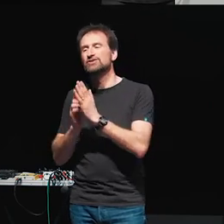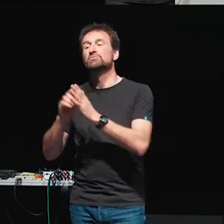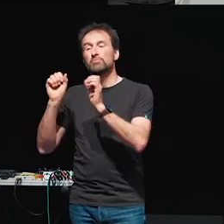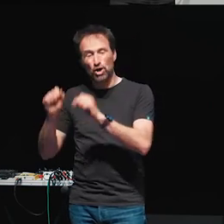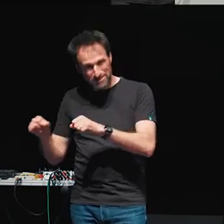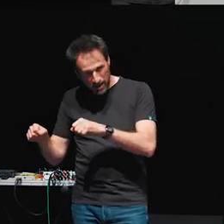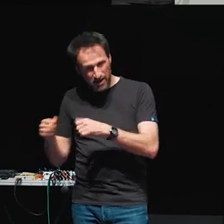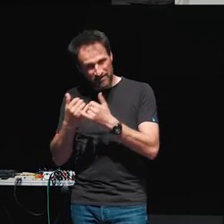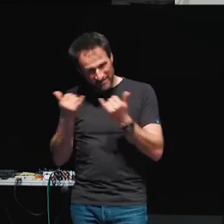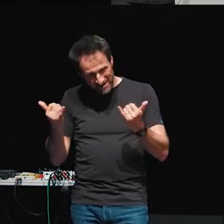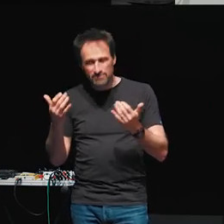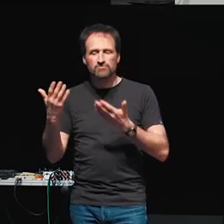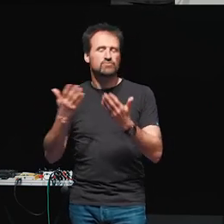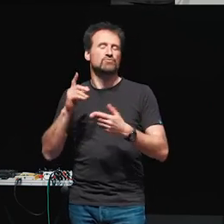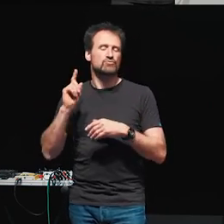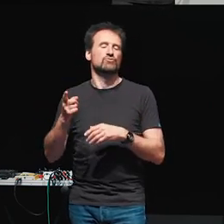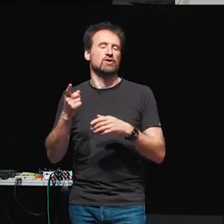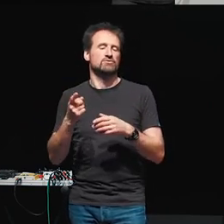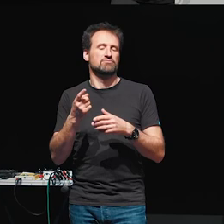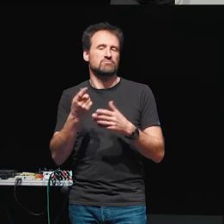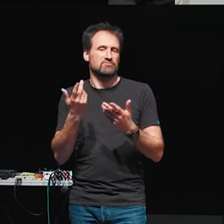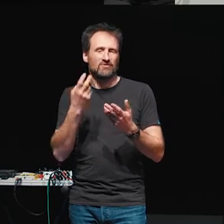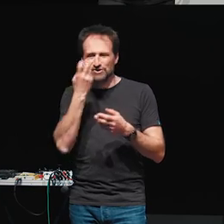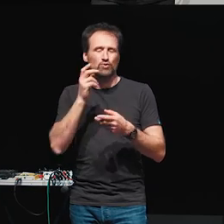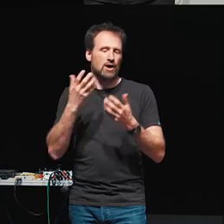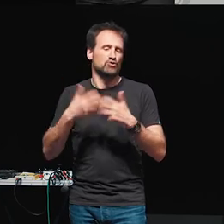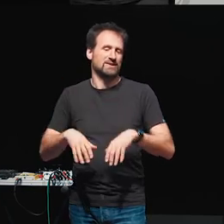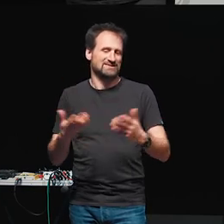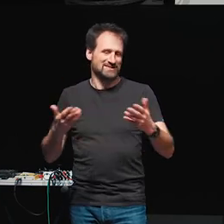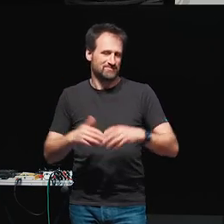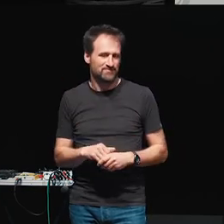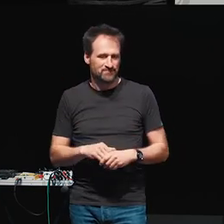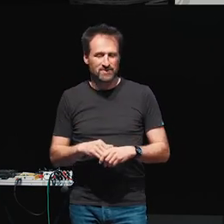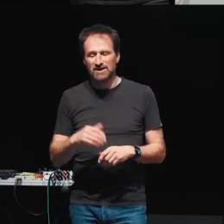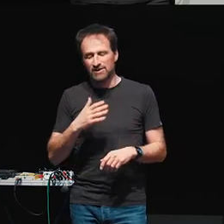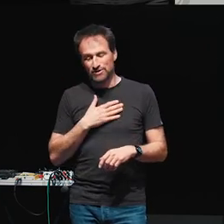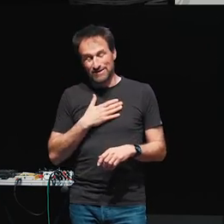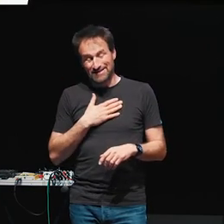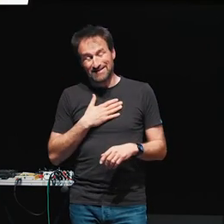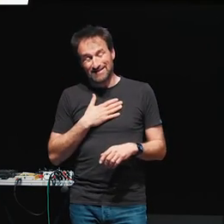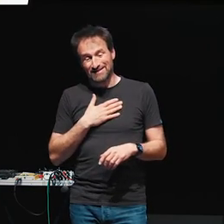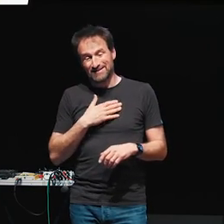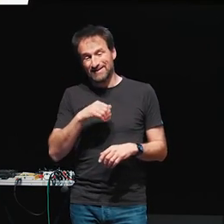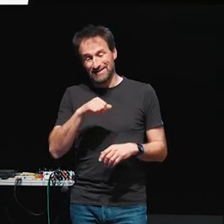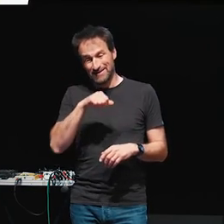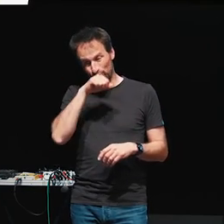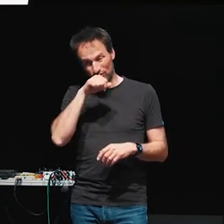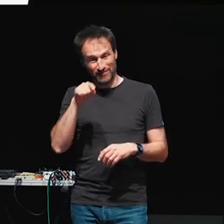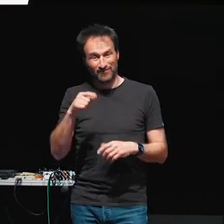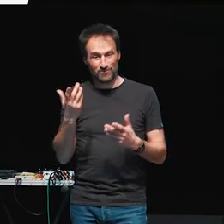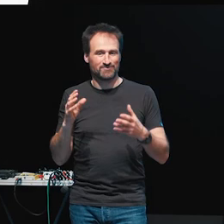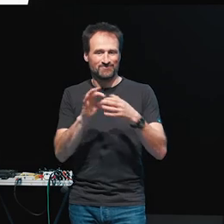well. So I want to briefly mention a couple of tools that are my favorite and that are at least connected to